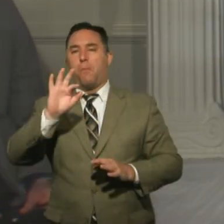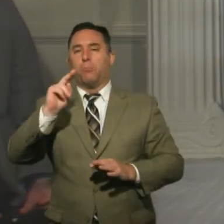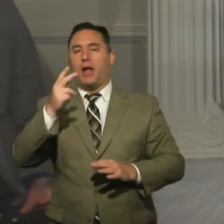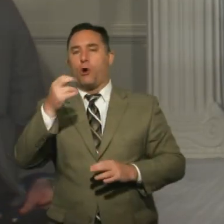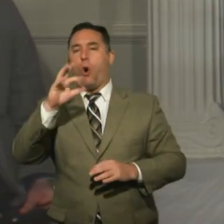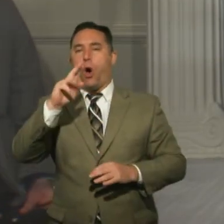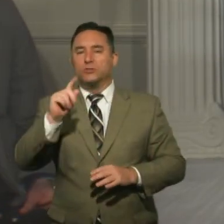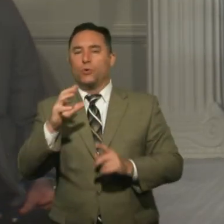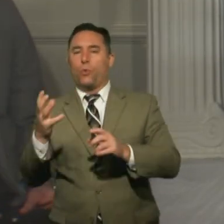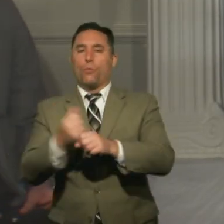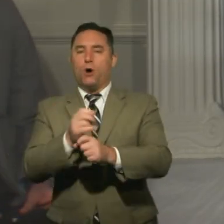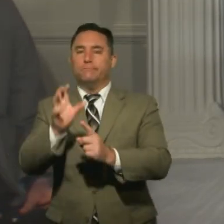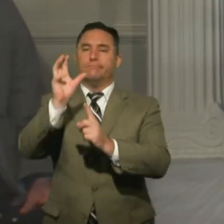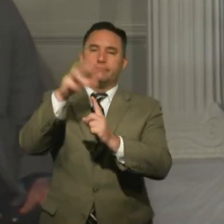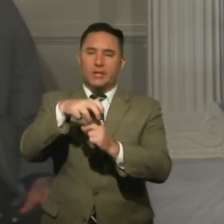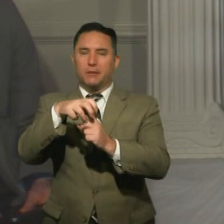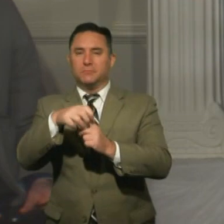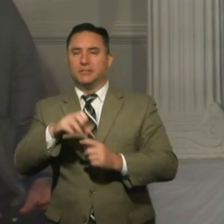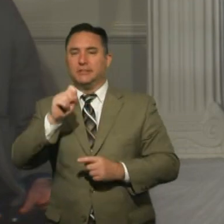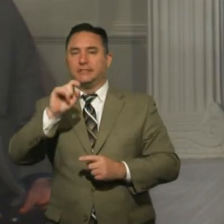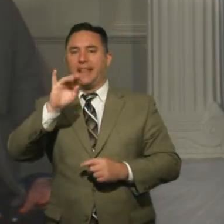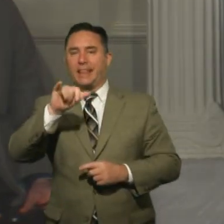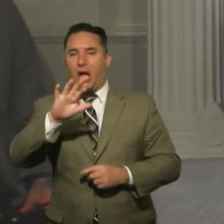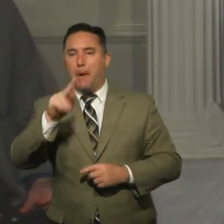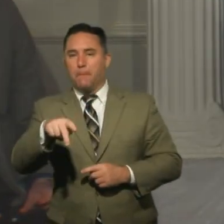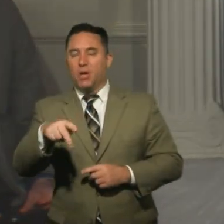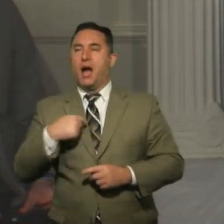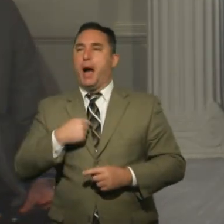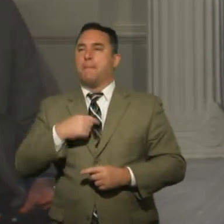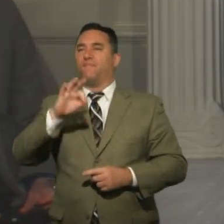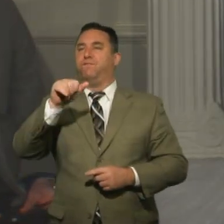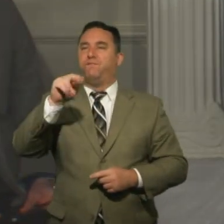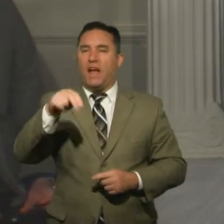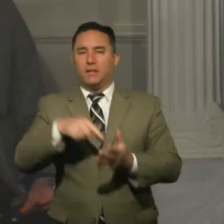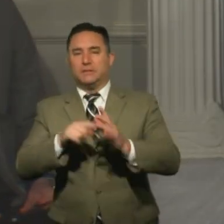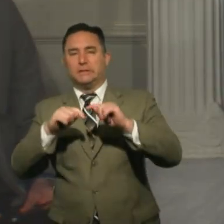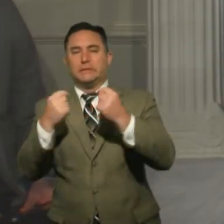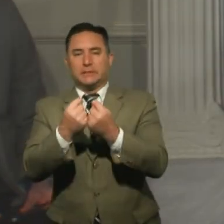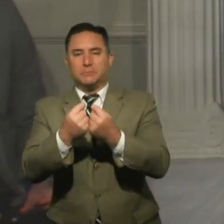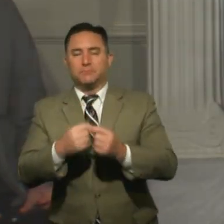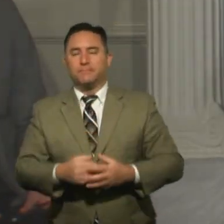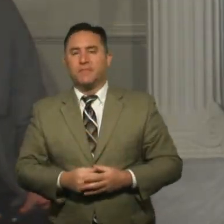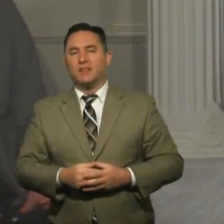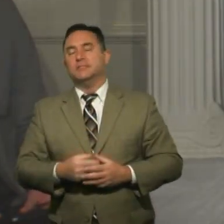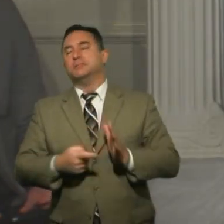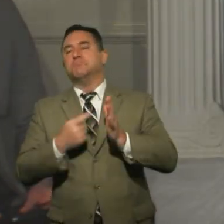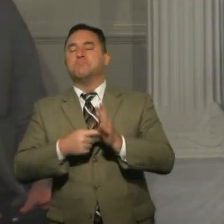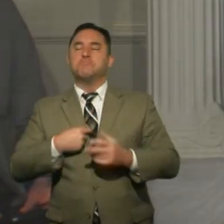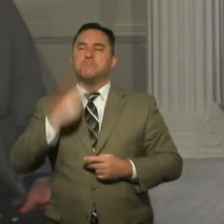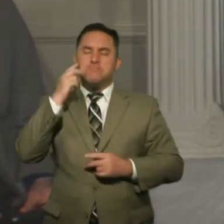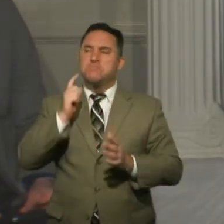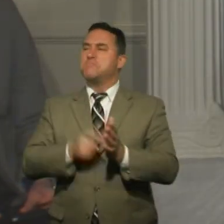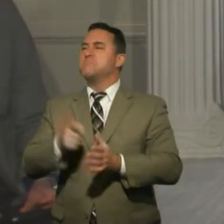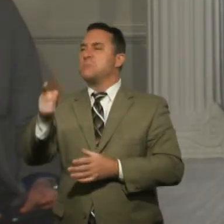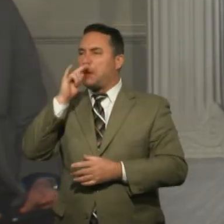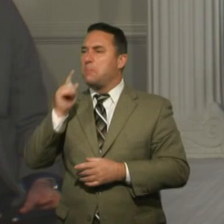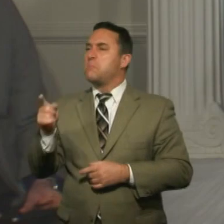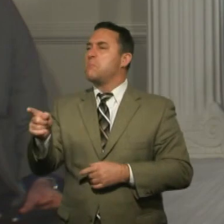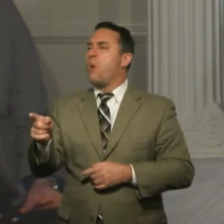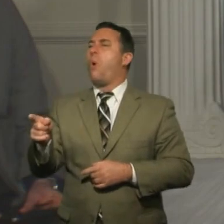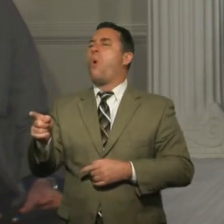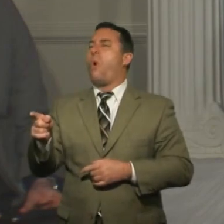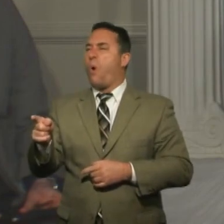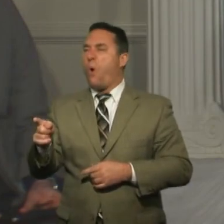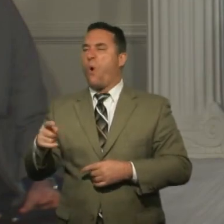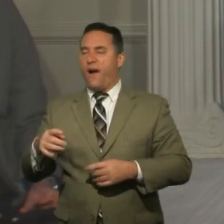won the Stanley Cup. It symbolizes a jersey. It symbolizes you're a fan of this team. Sometimes I'll see a kid that comes to church and they'll have